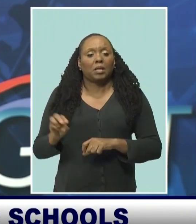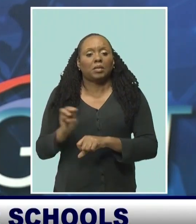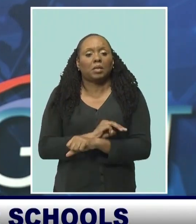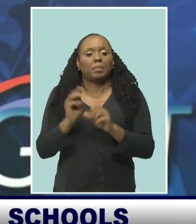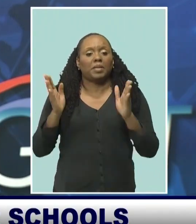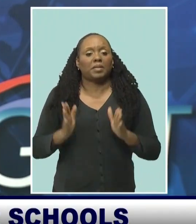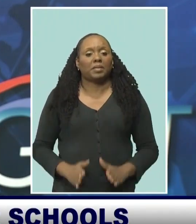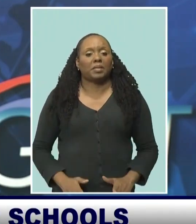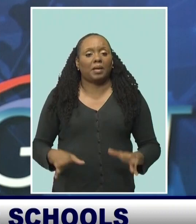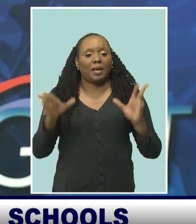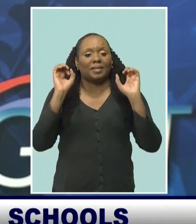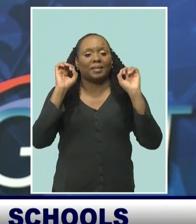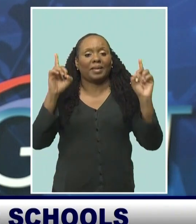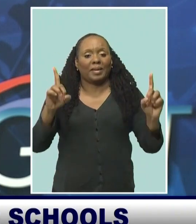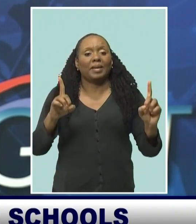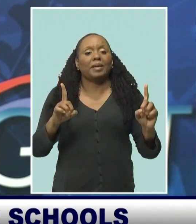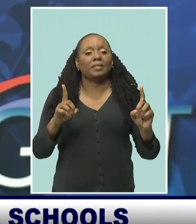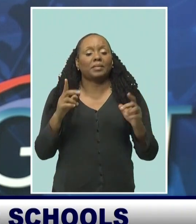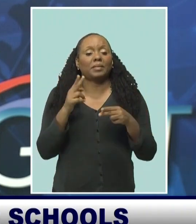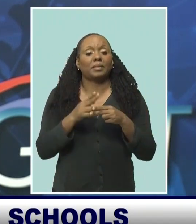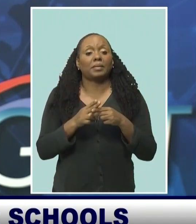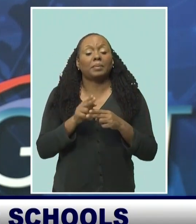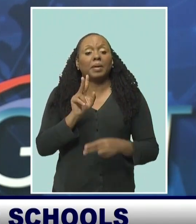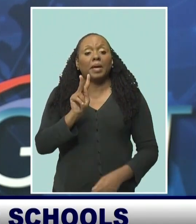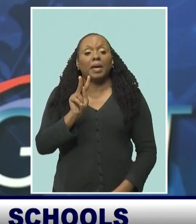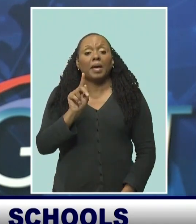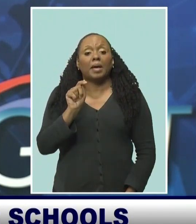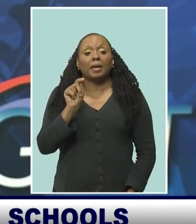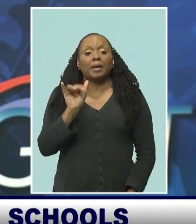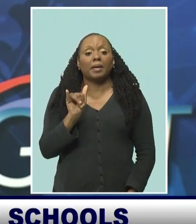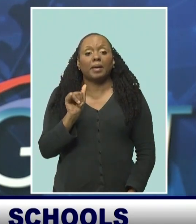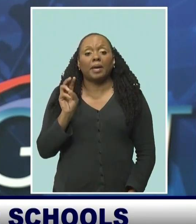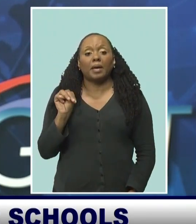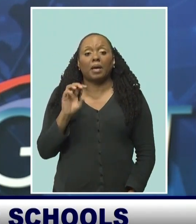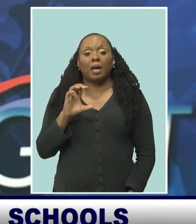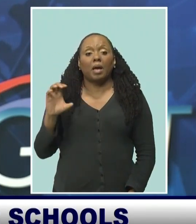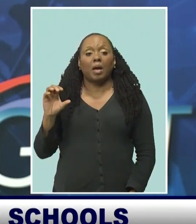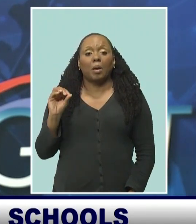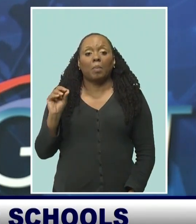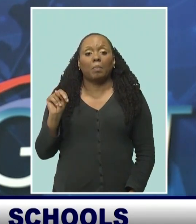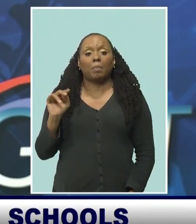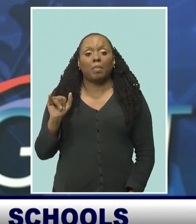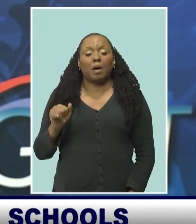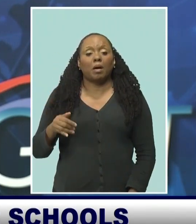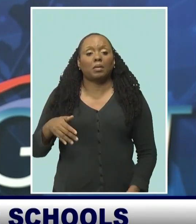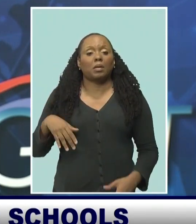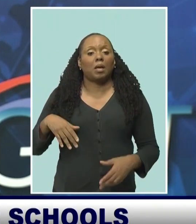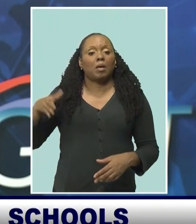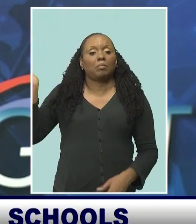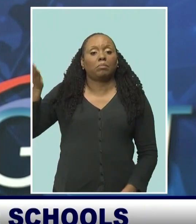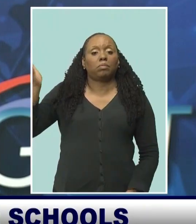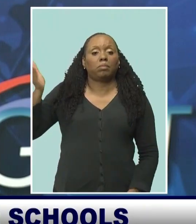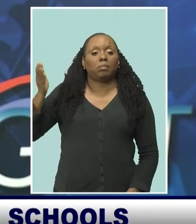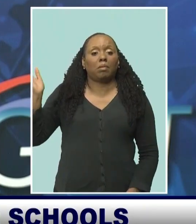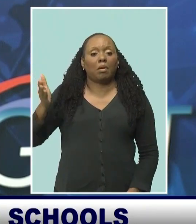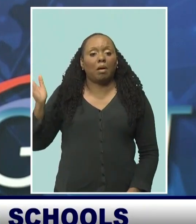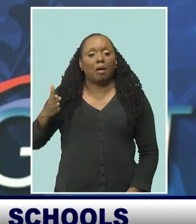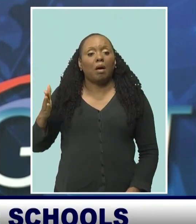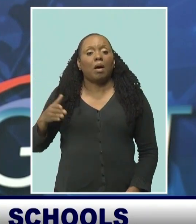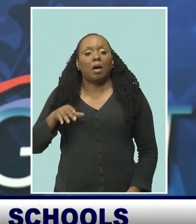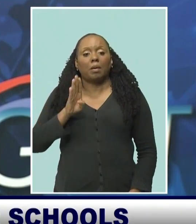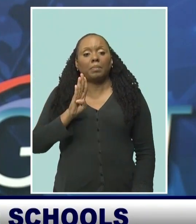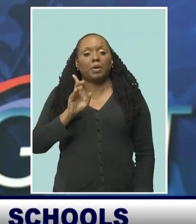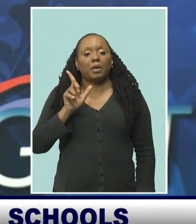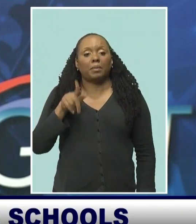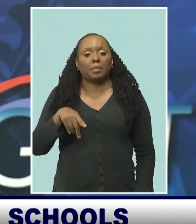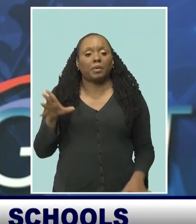and Vocational Training, Kay McConney, spoke about the plan at the St. Philip South BLP Annual General Meeting at the Rice's